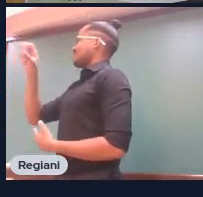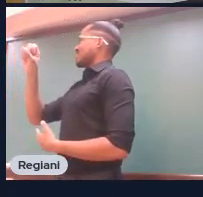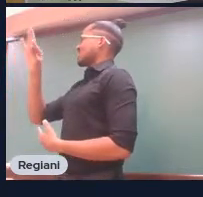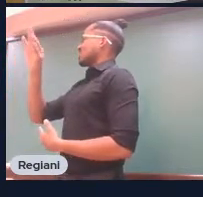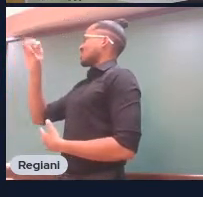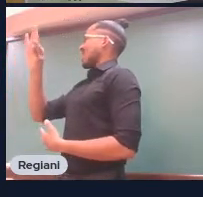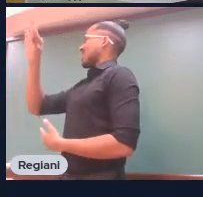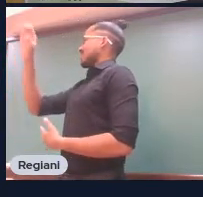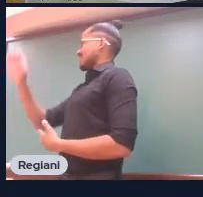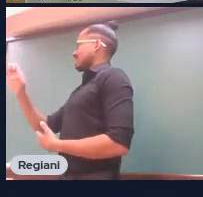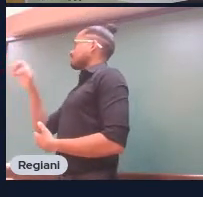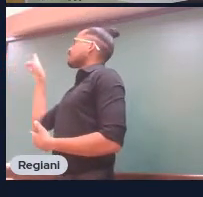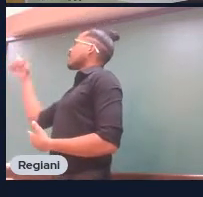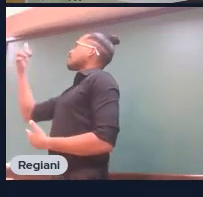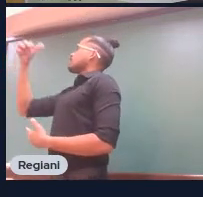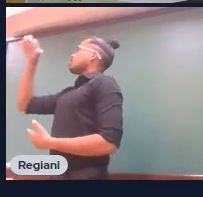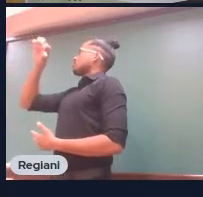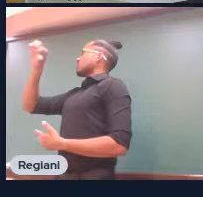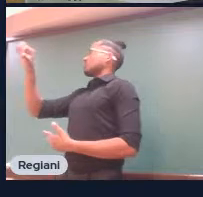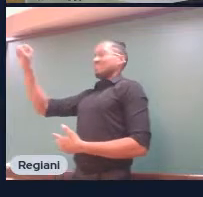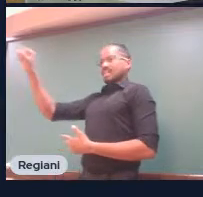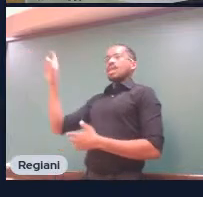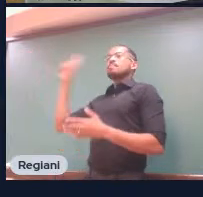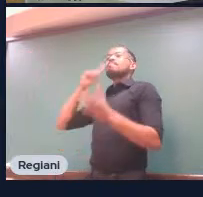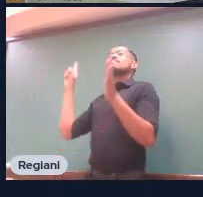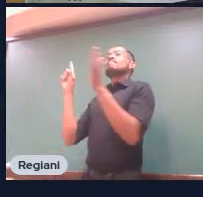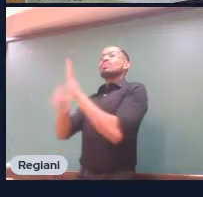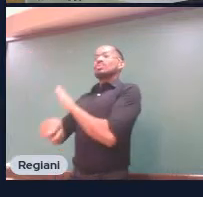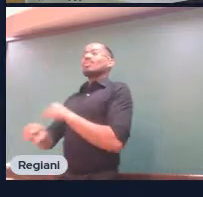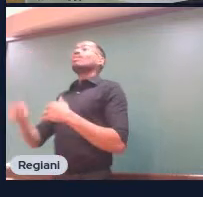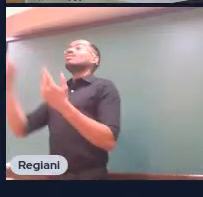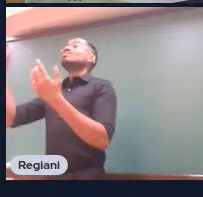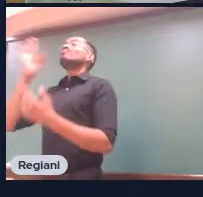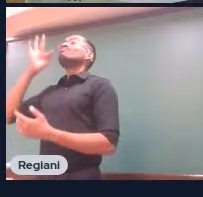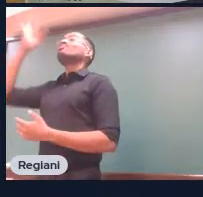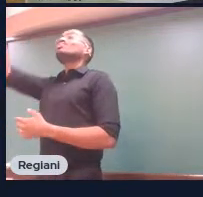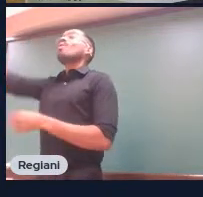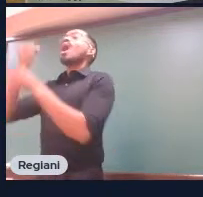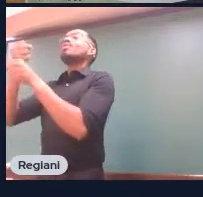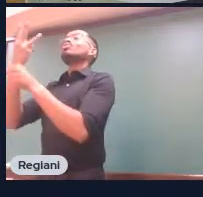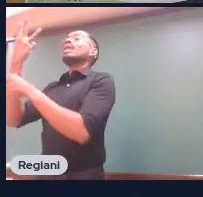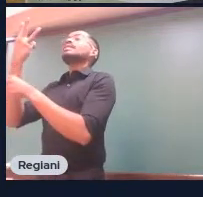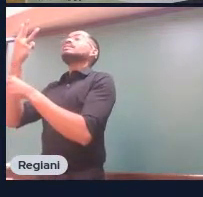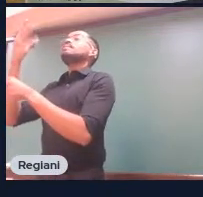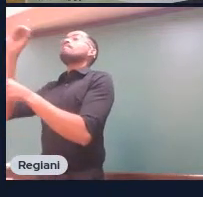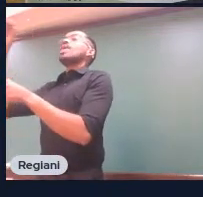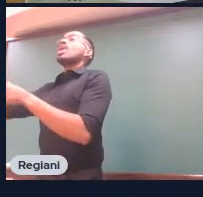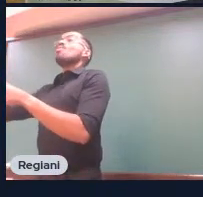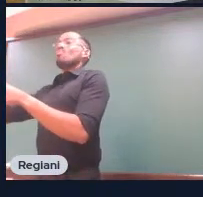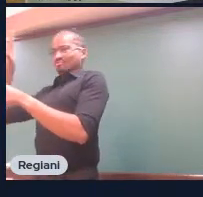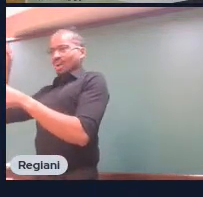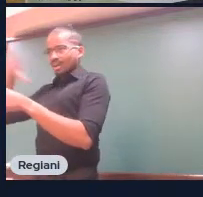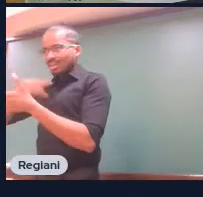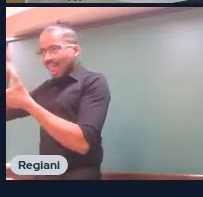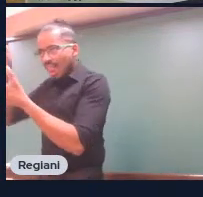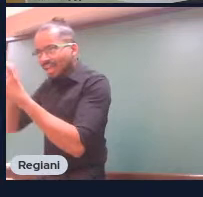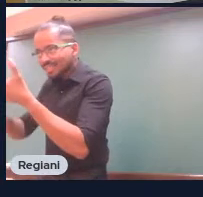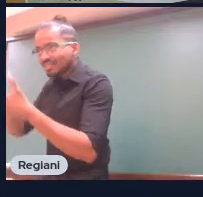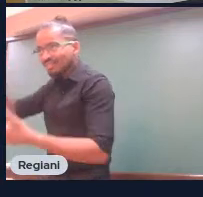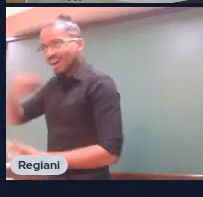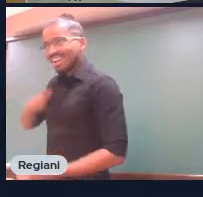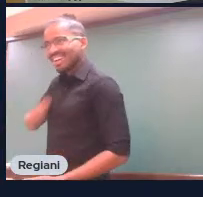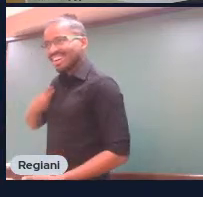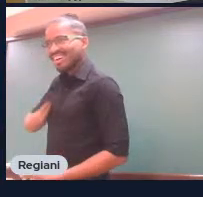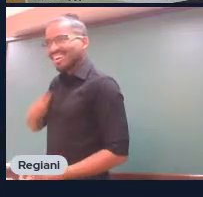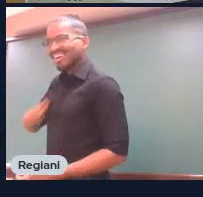he asked, will there be lexicographers in the year 3000? Well, I will argue today that there is a